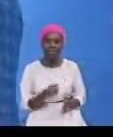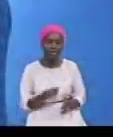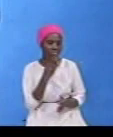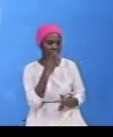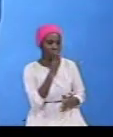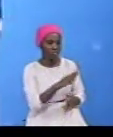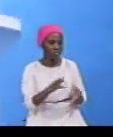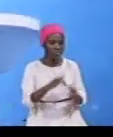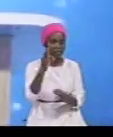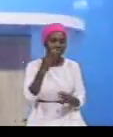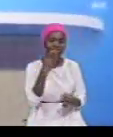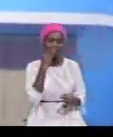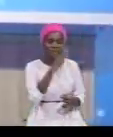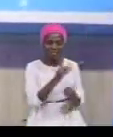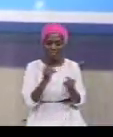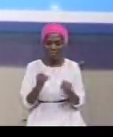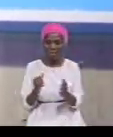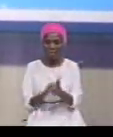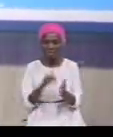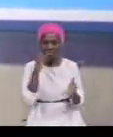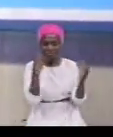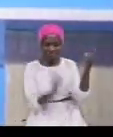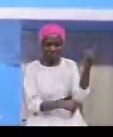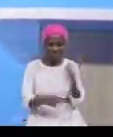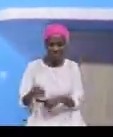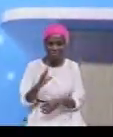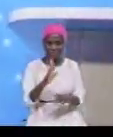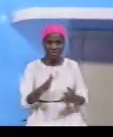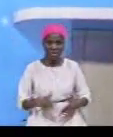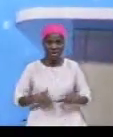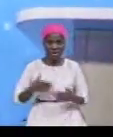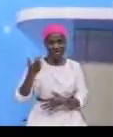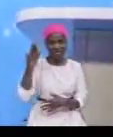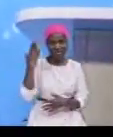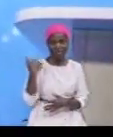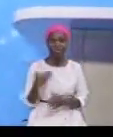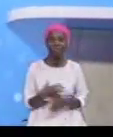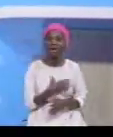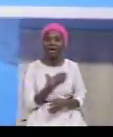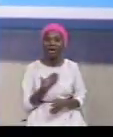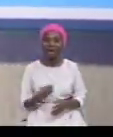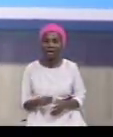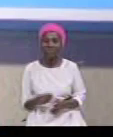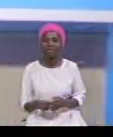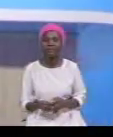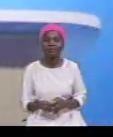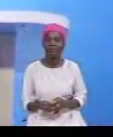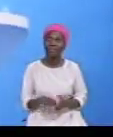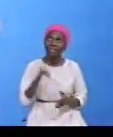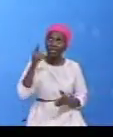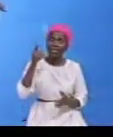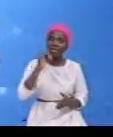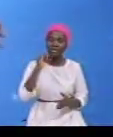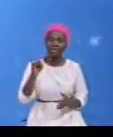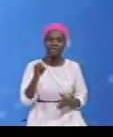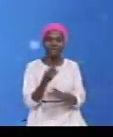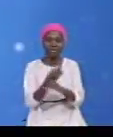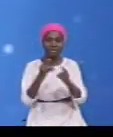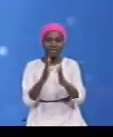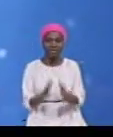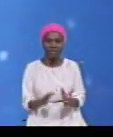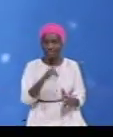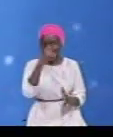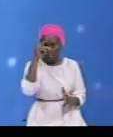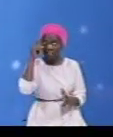power tormenting your life, and it says he is our deliverer, because because he died, he gave himself that he